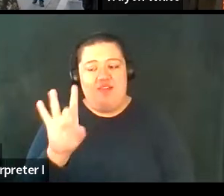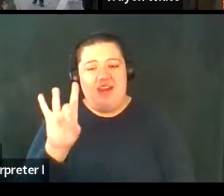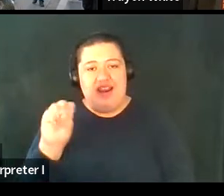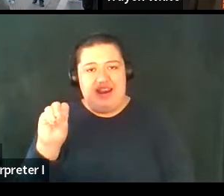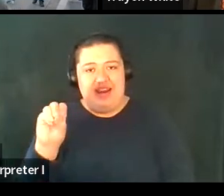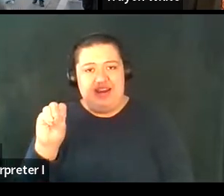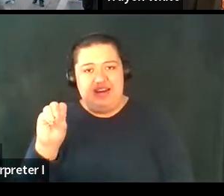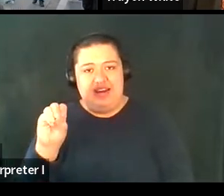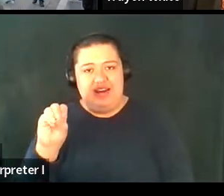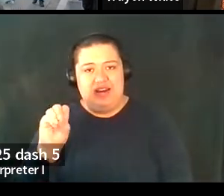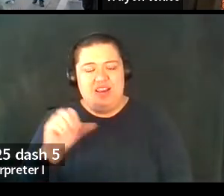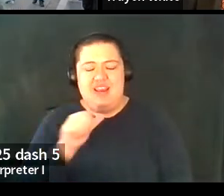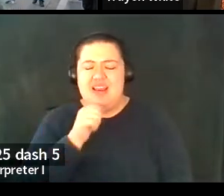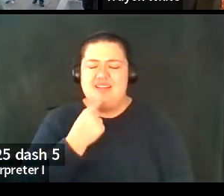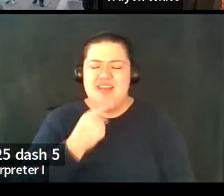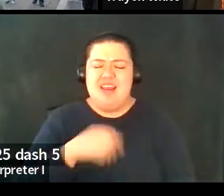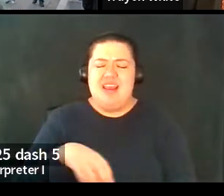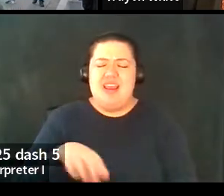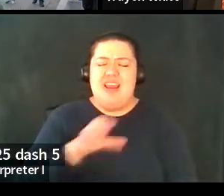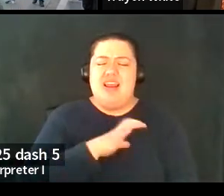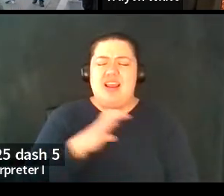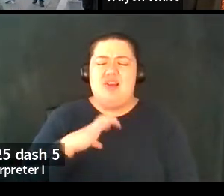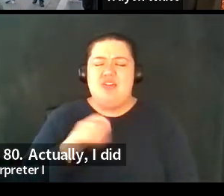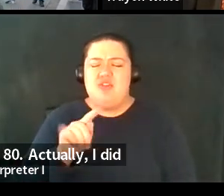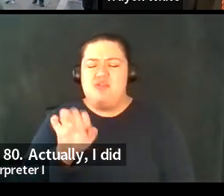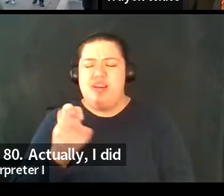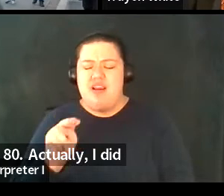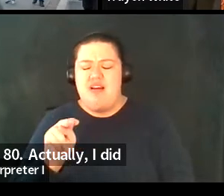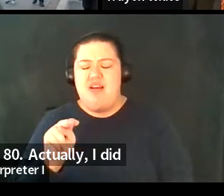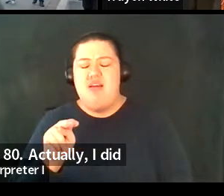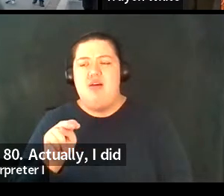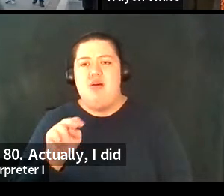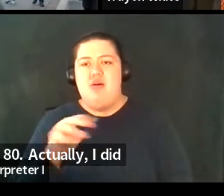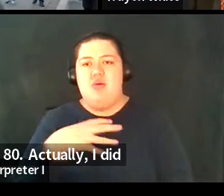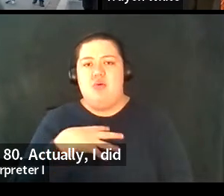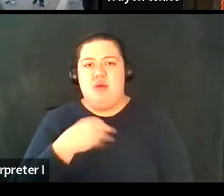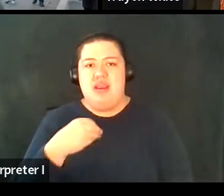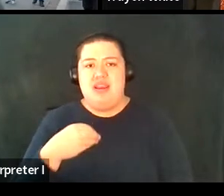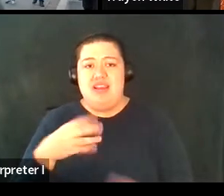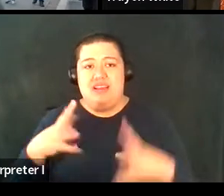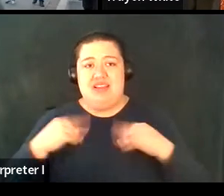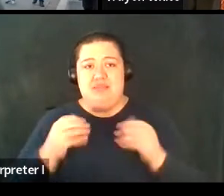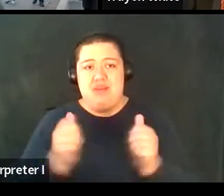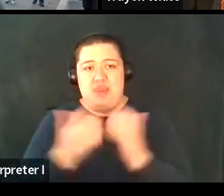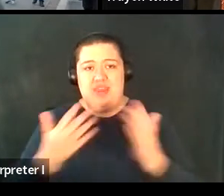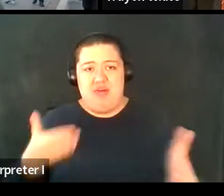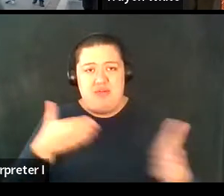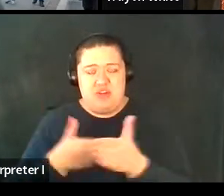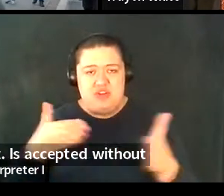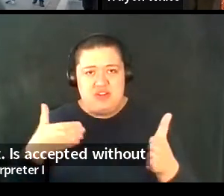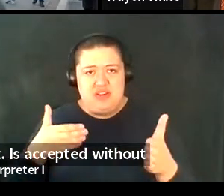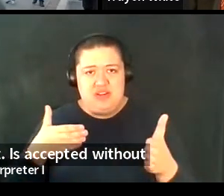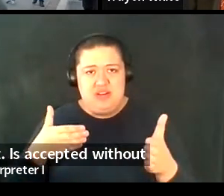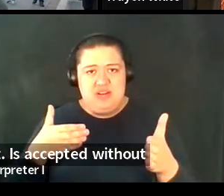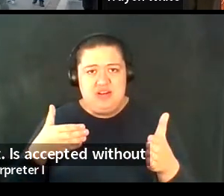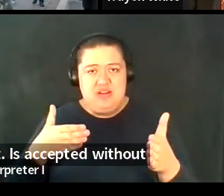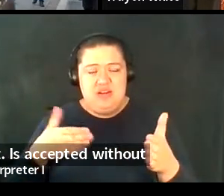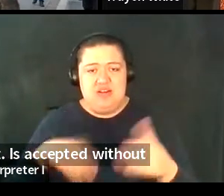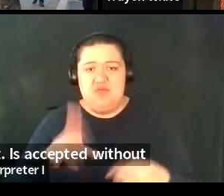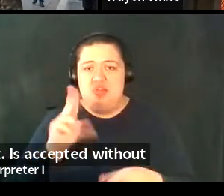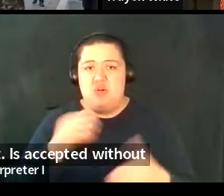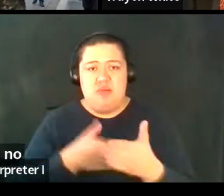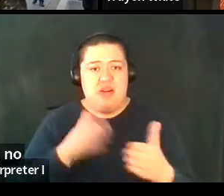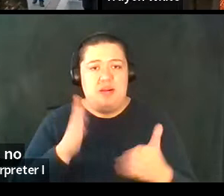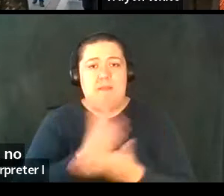25-580, actually, I did not see this. Councilmember Trayon White's amendment is accepted without objection. Hearing no objection, so it's part of